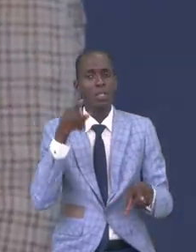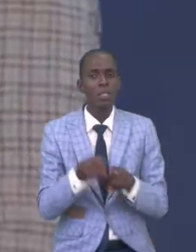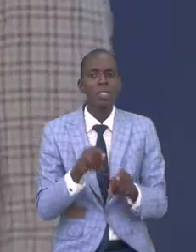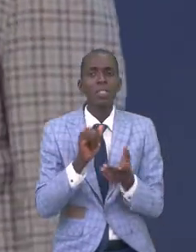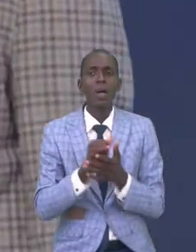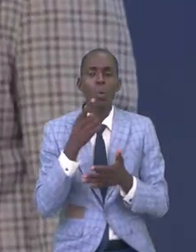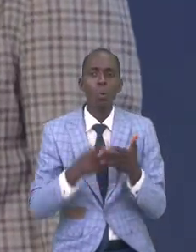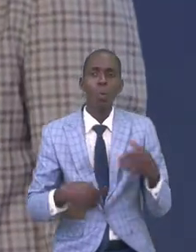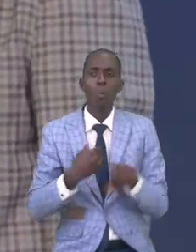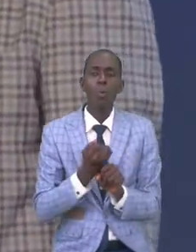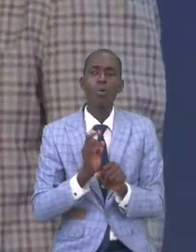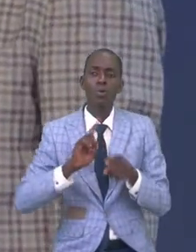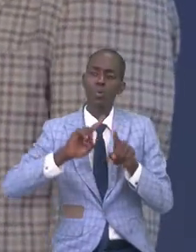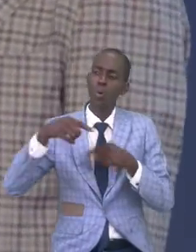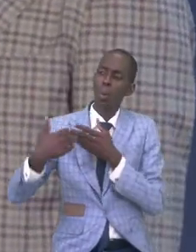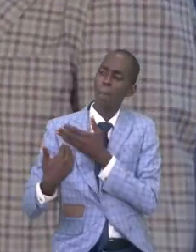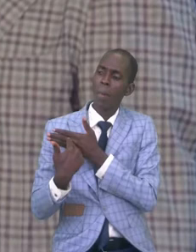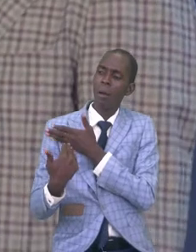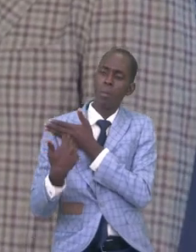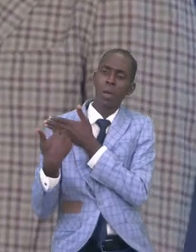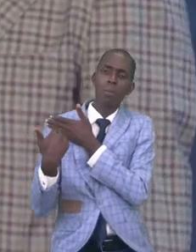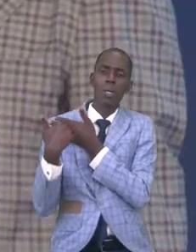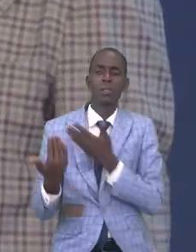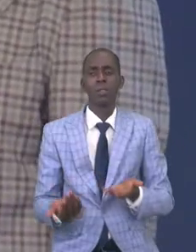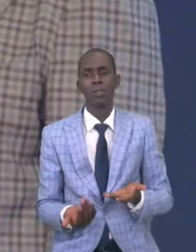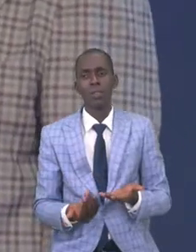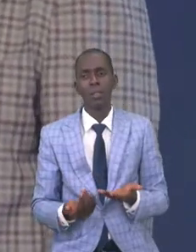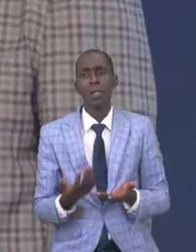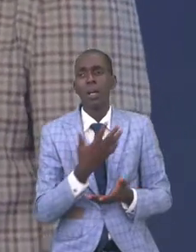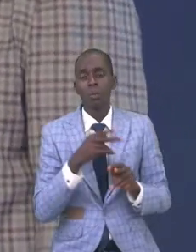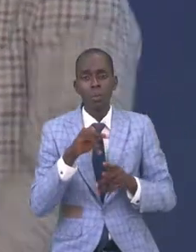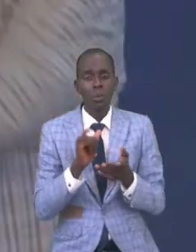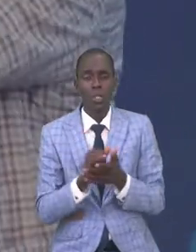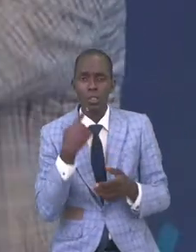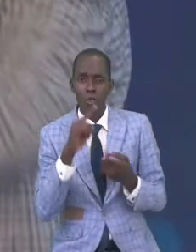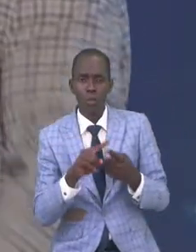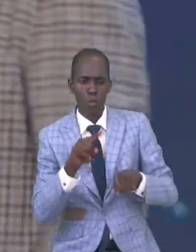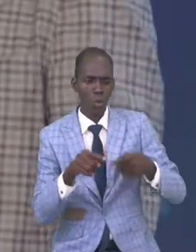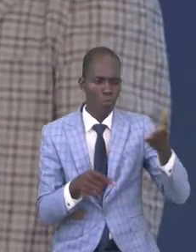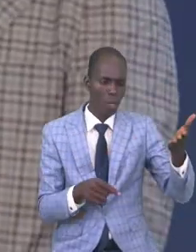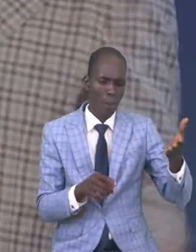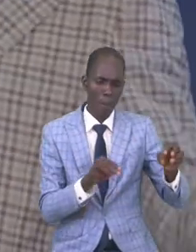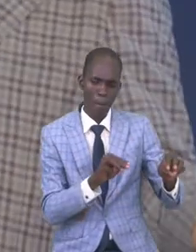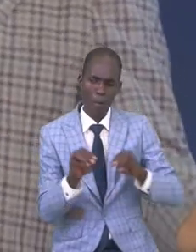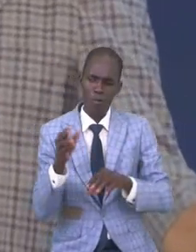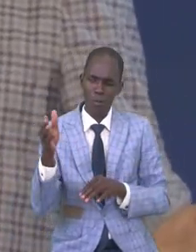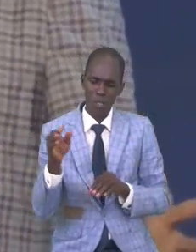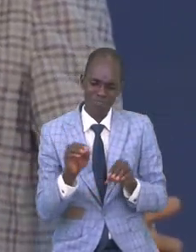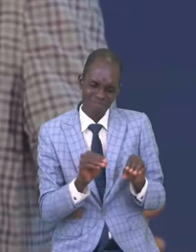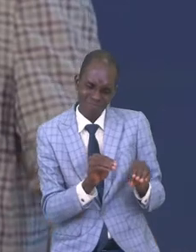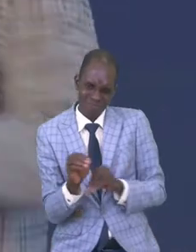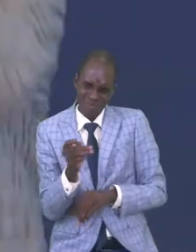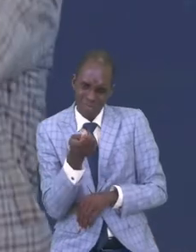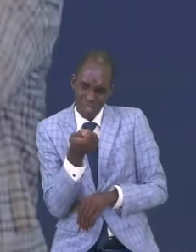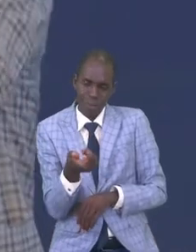be backwards. And the people trying to help us go there, move there, shift a little